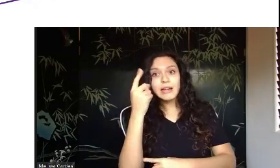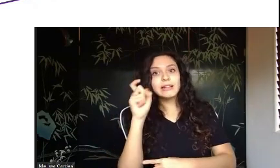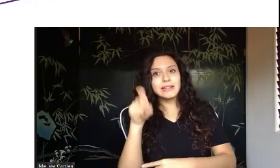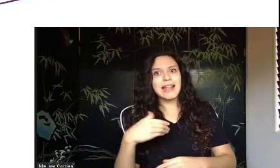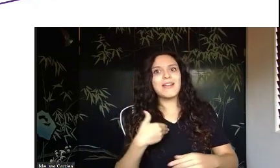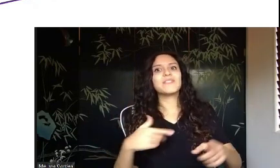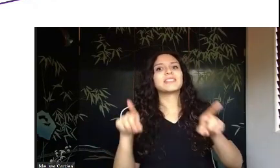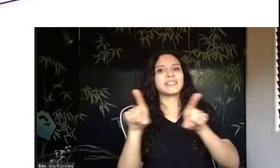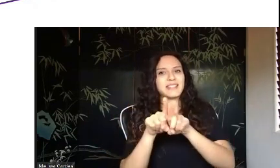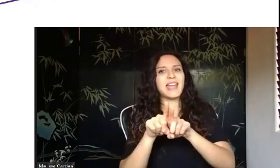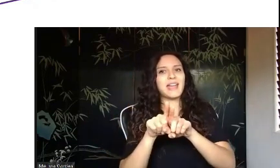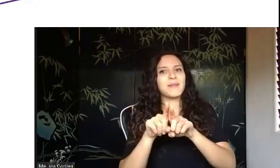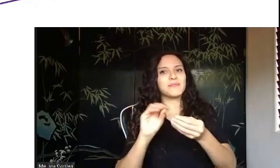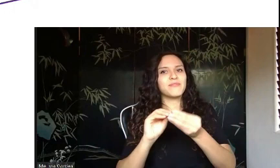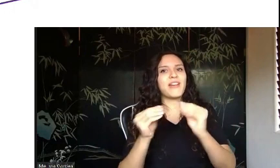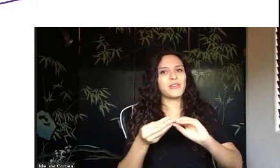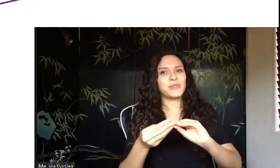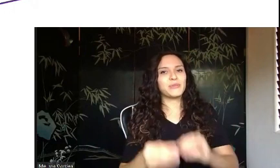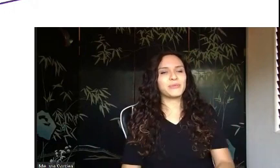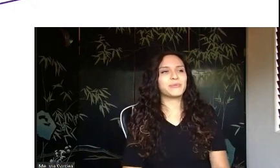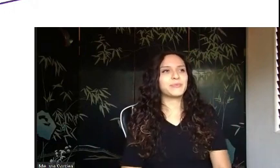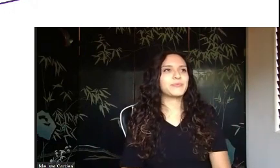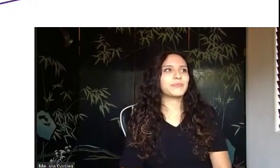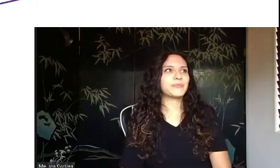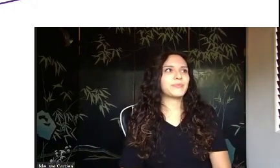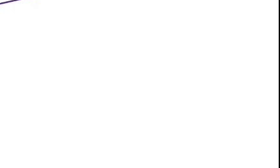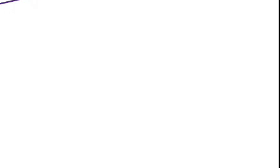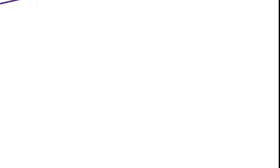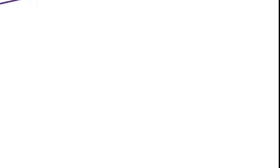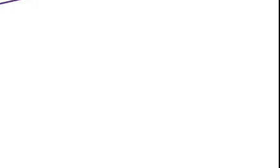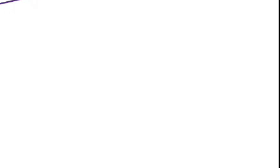have the same value. It will still be the same.